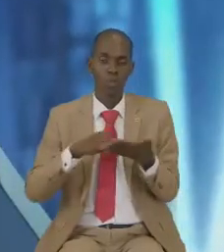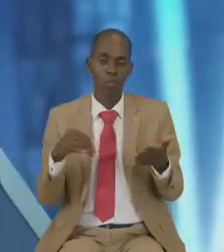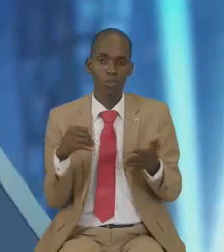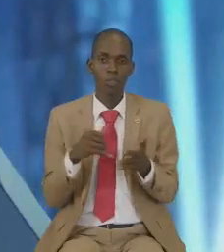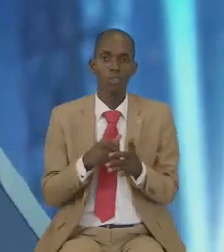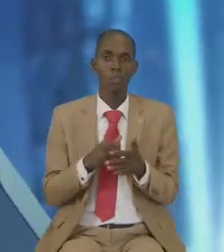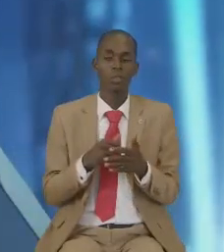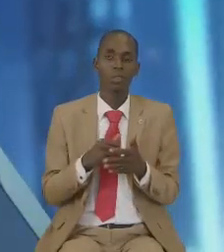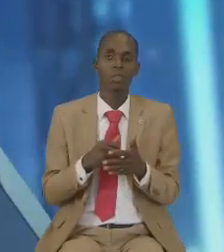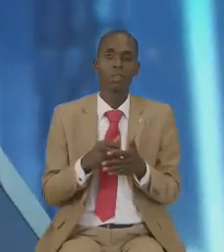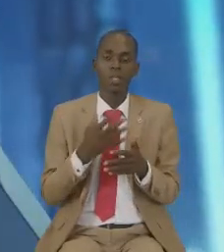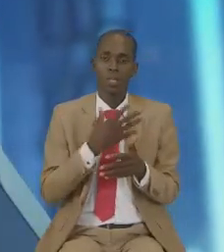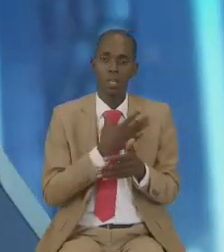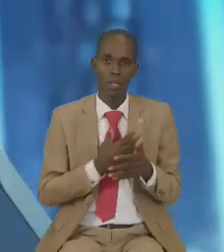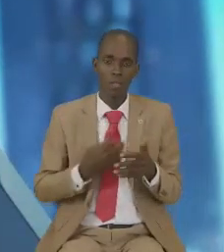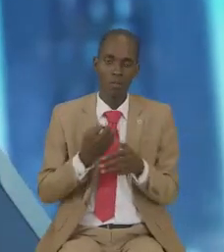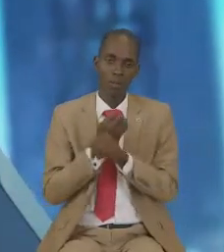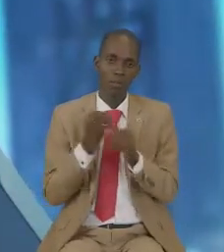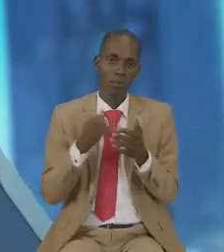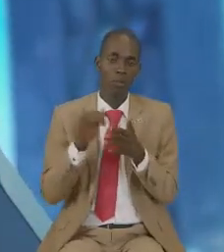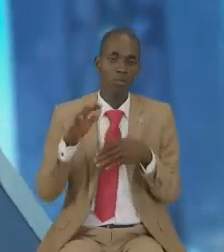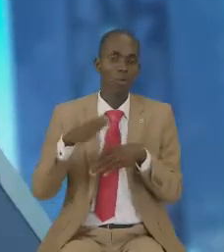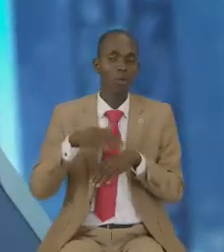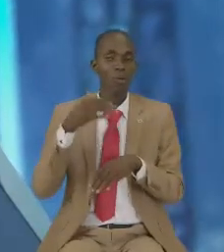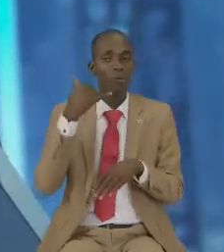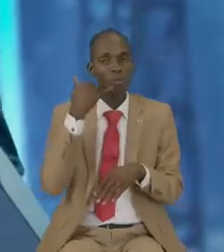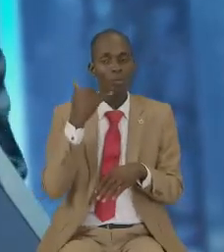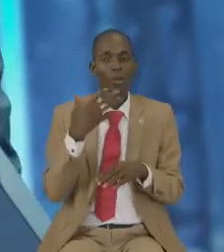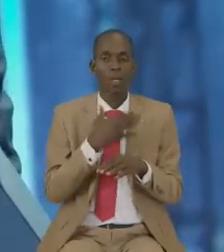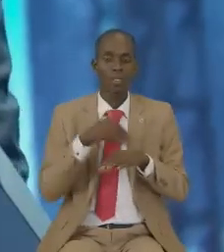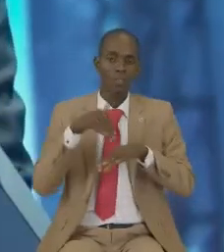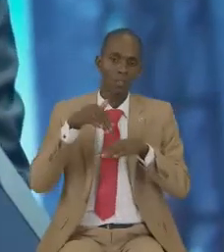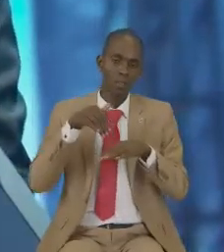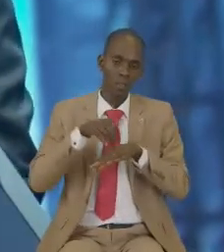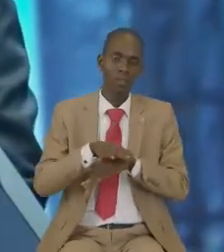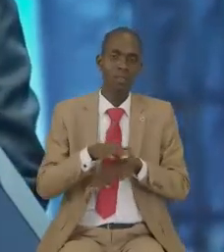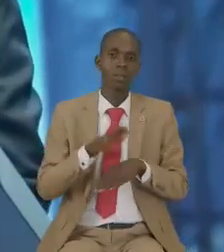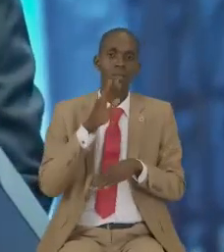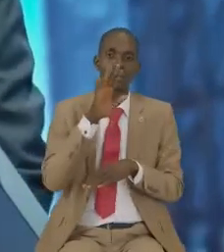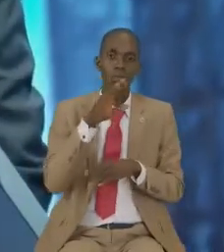And if you listen via radio or television,